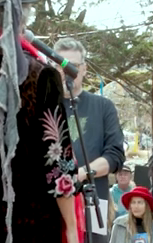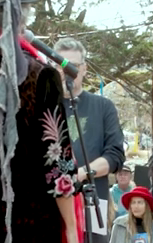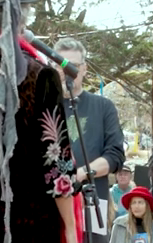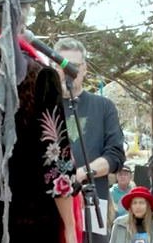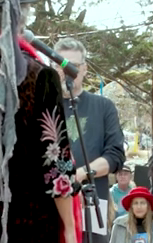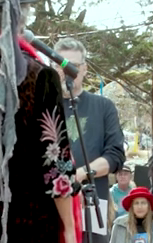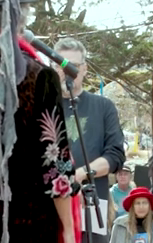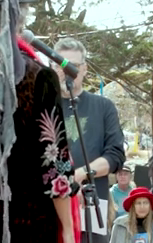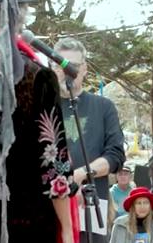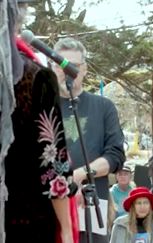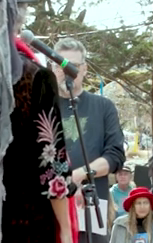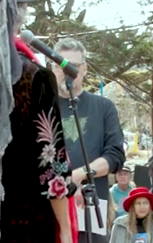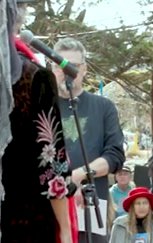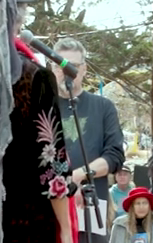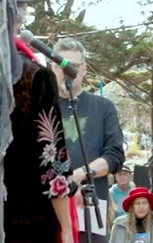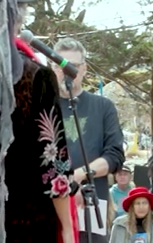Rudy DeLeon,